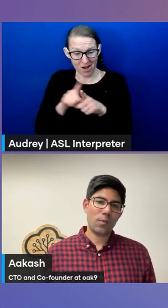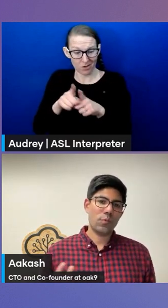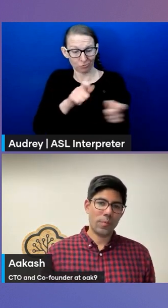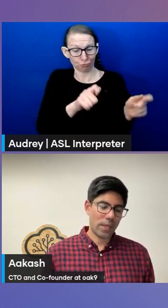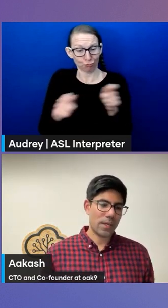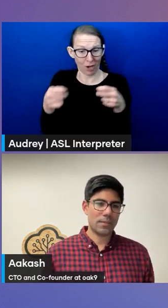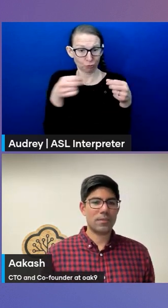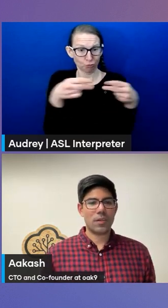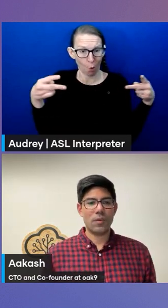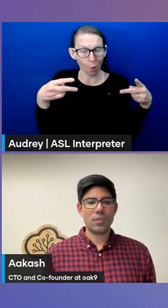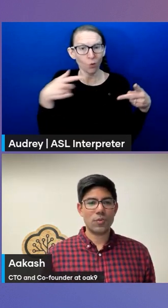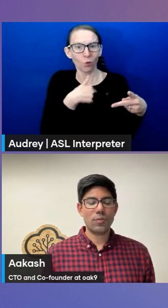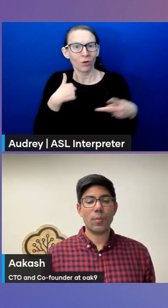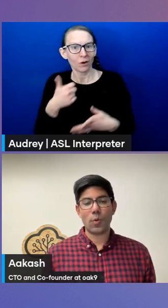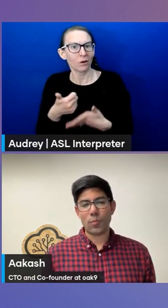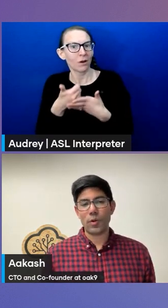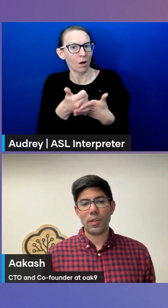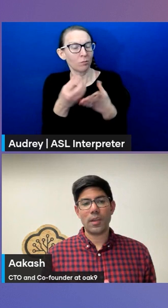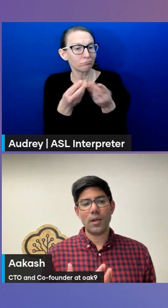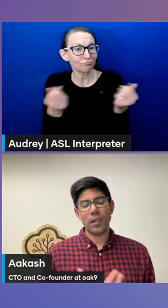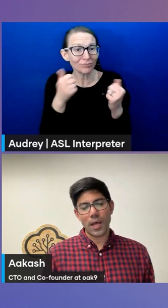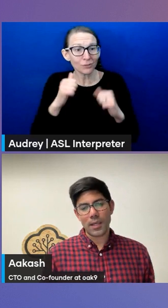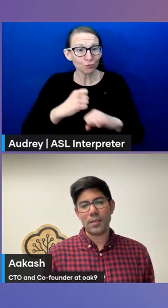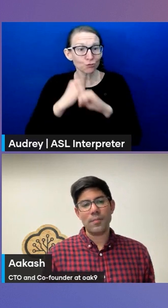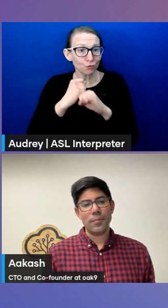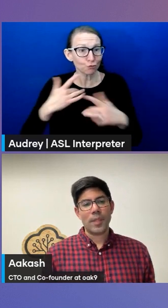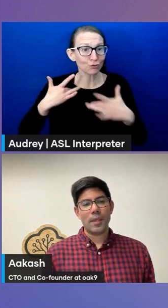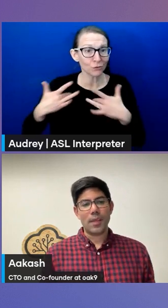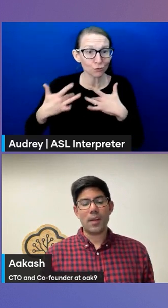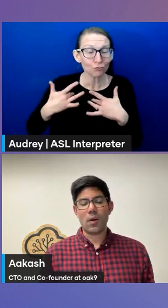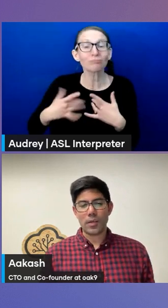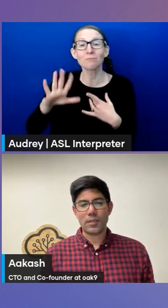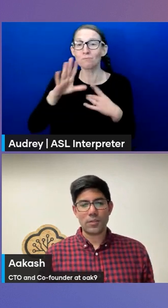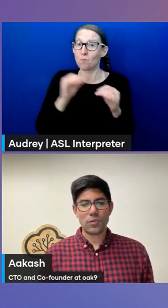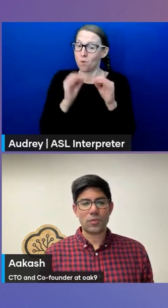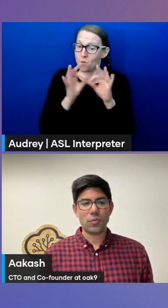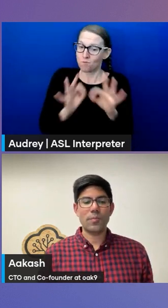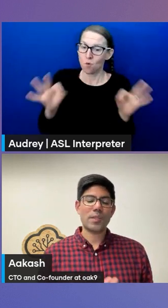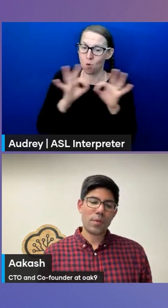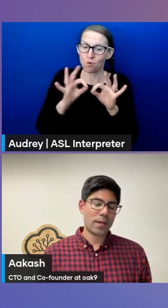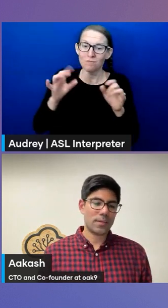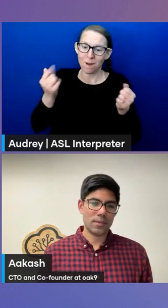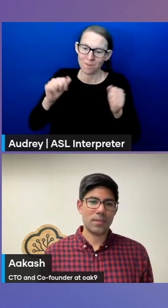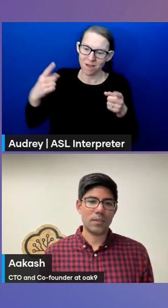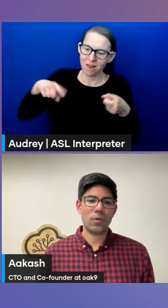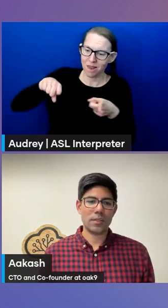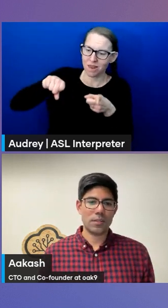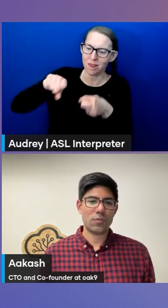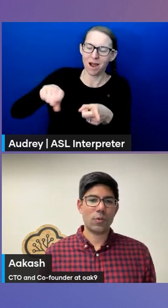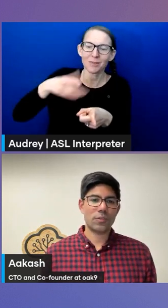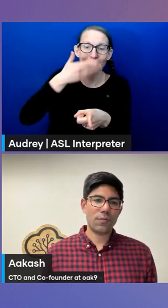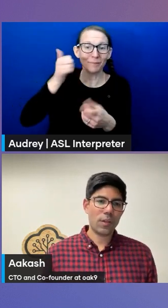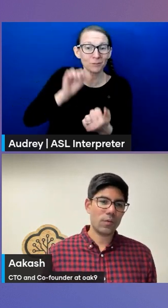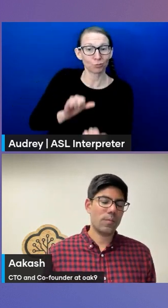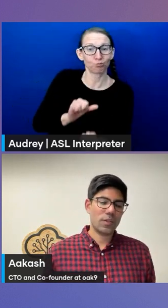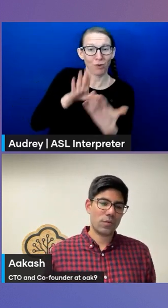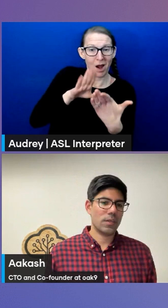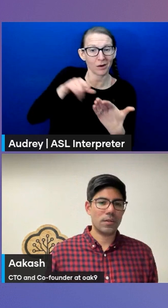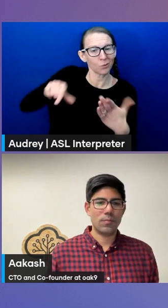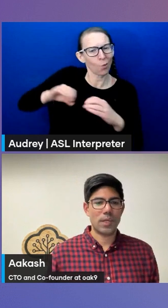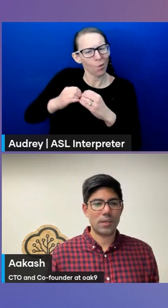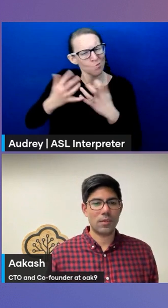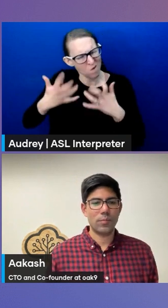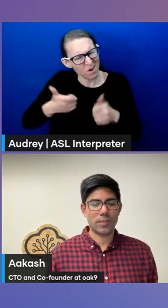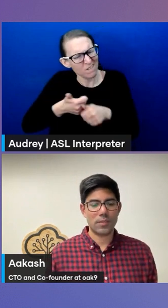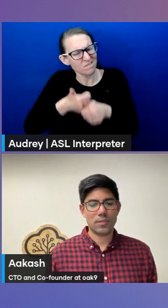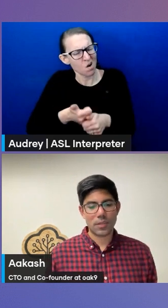in and help remediate security issues, but more importantly, align that architecture to the best practices that the organization wants to follow to make sure that